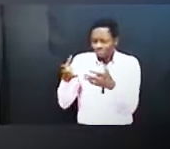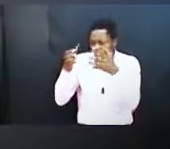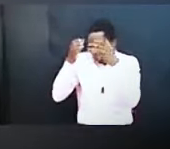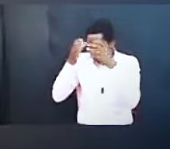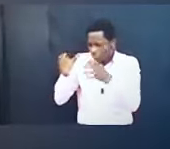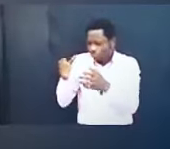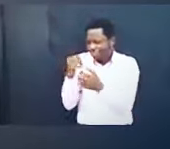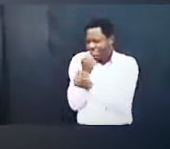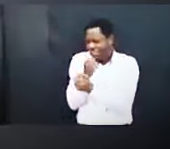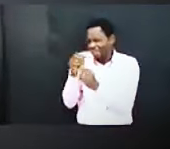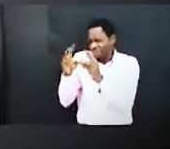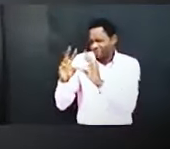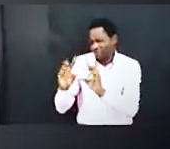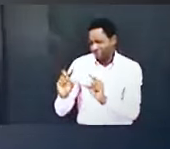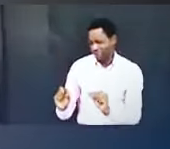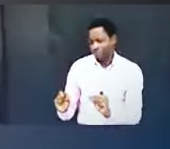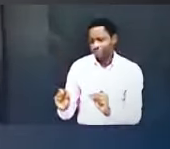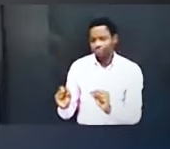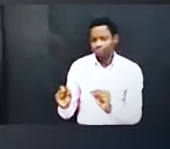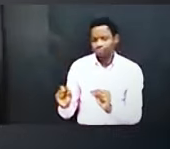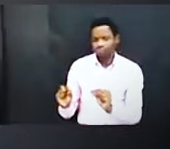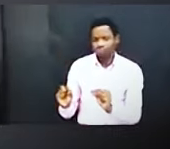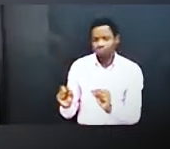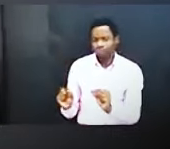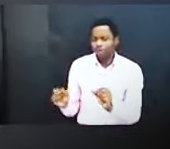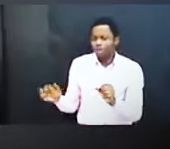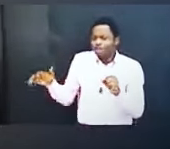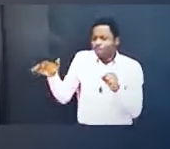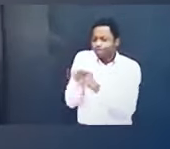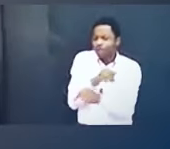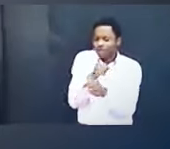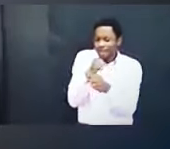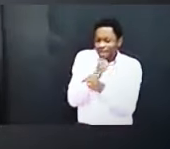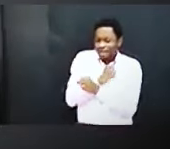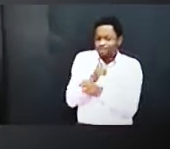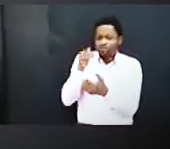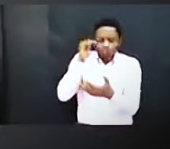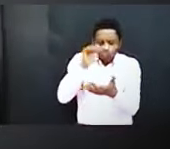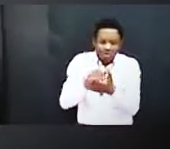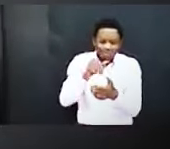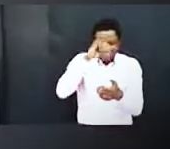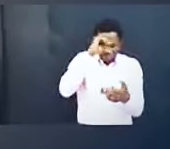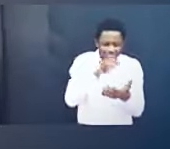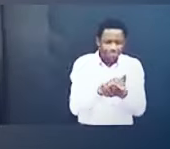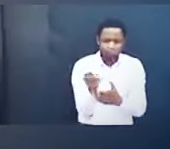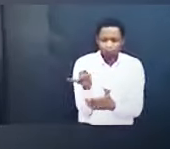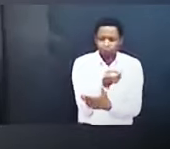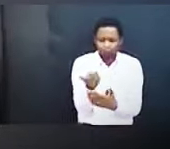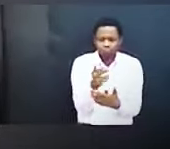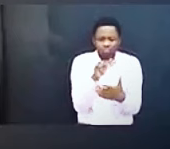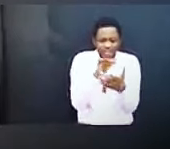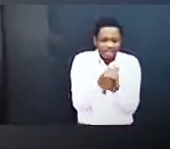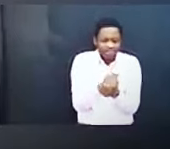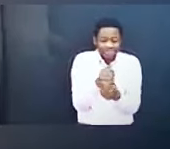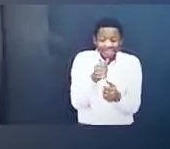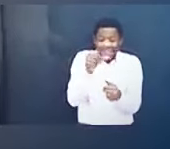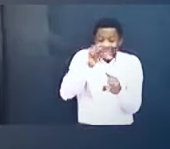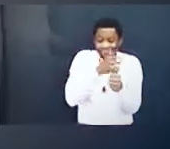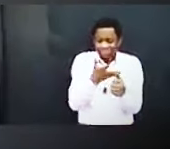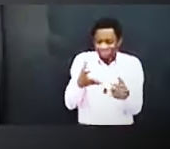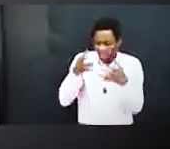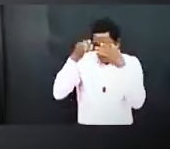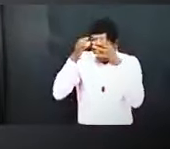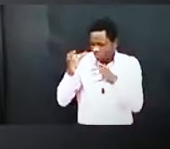love. Entirely to love each other and avoid all things